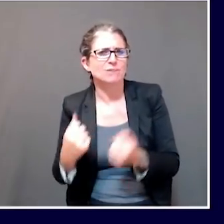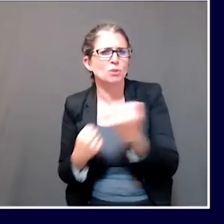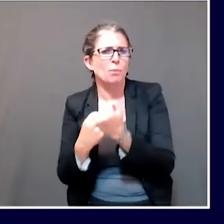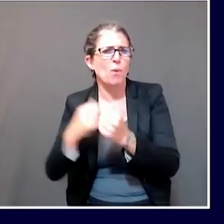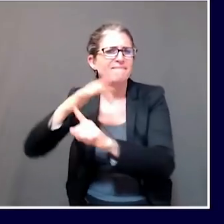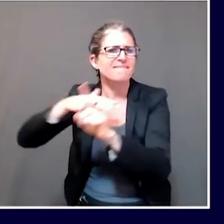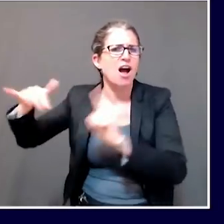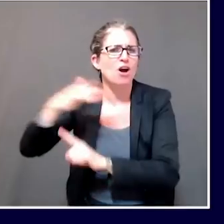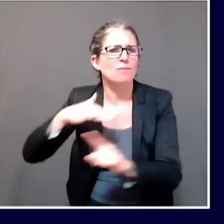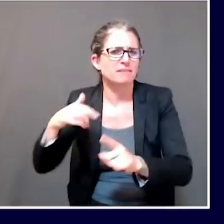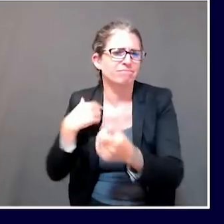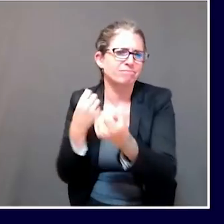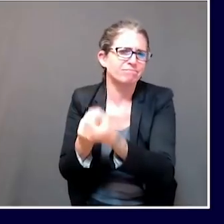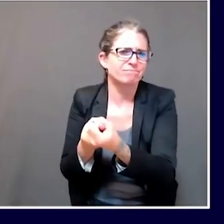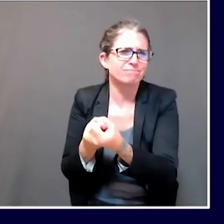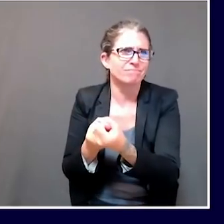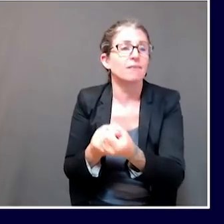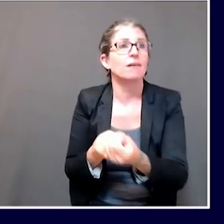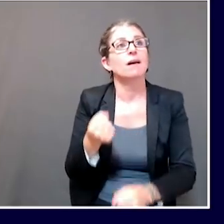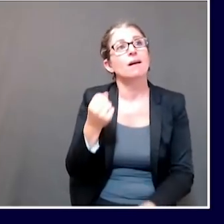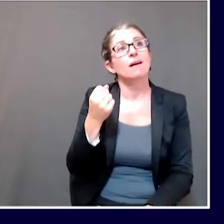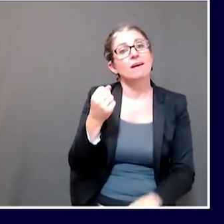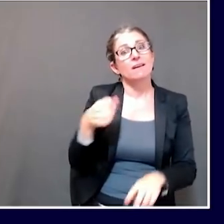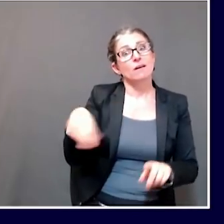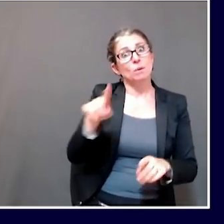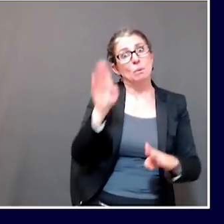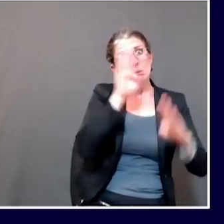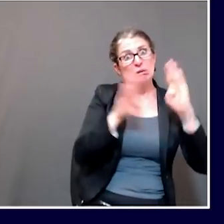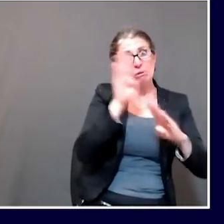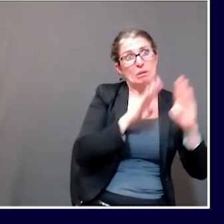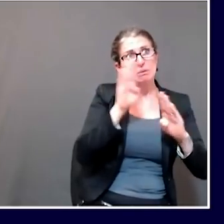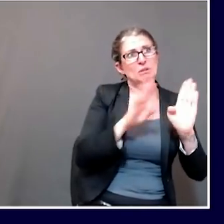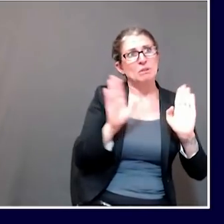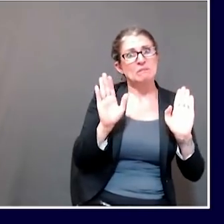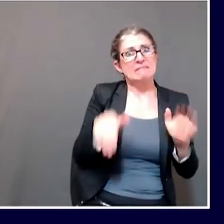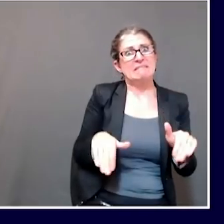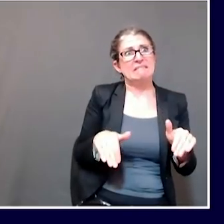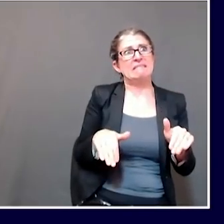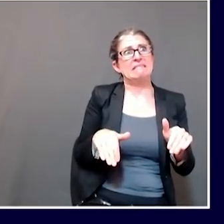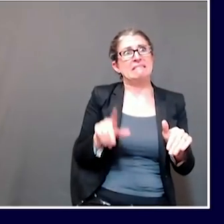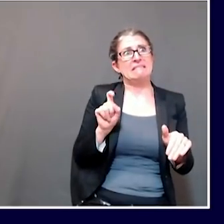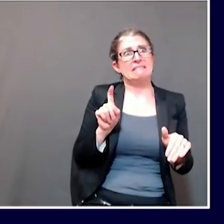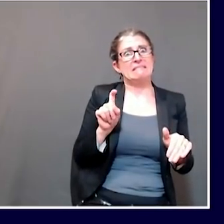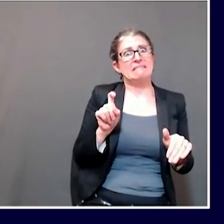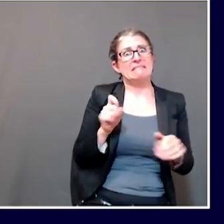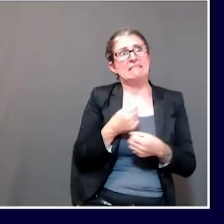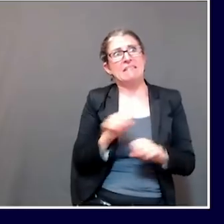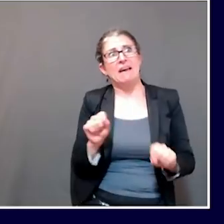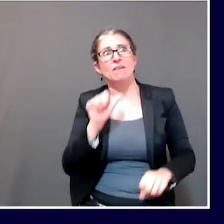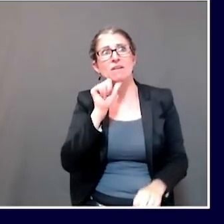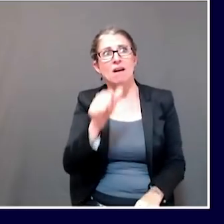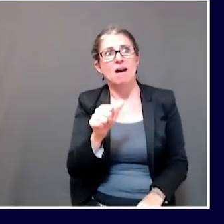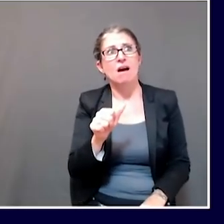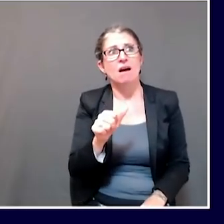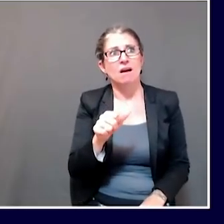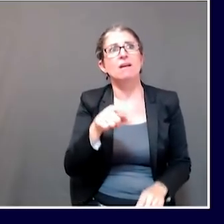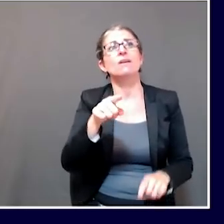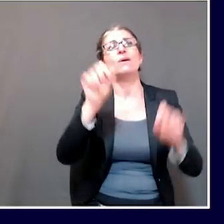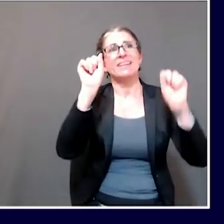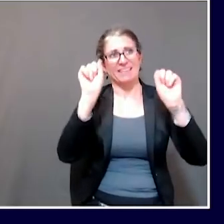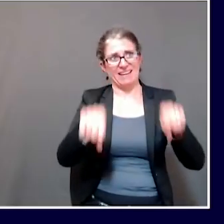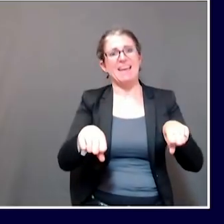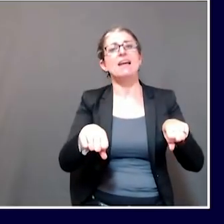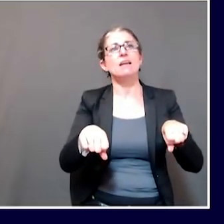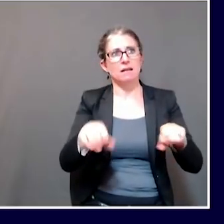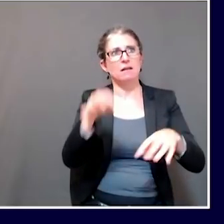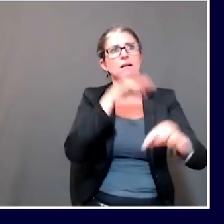that, one of the safest things to do with those reusable plastic bags is just to wipe them down with a little bit of soap and detergent. And